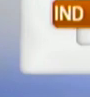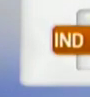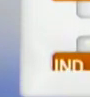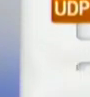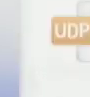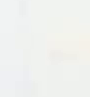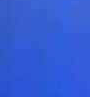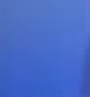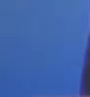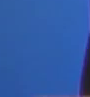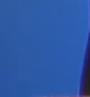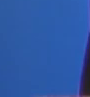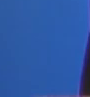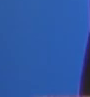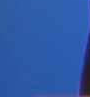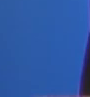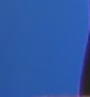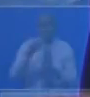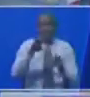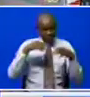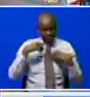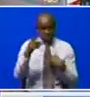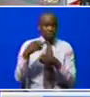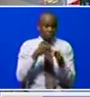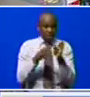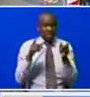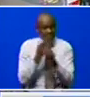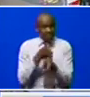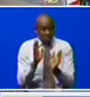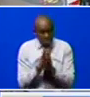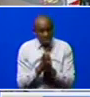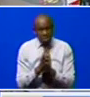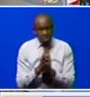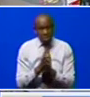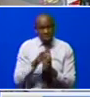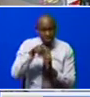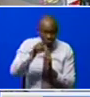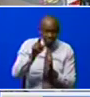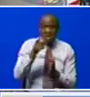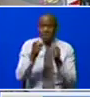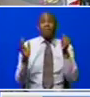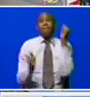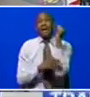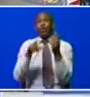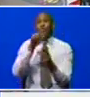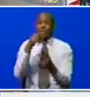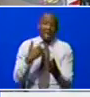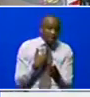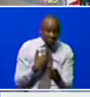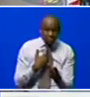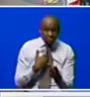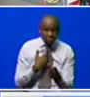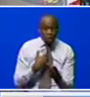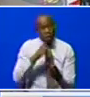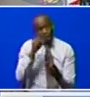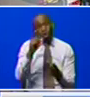an alternative. There are some people who are taking those alternatives. They so are taking. They are, a case they are making a pick of bad deal. Options and worse options. I don't